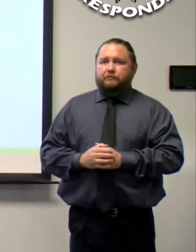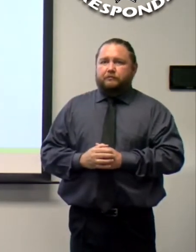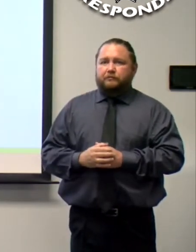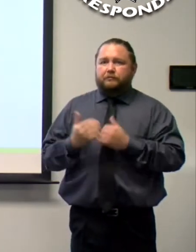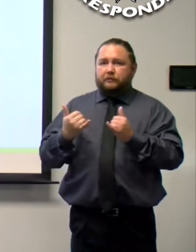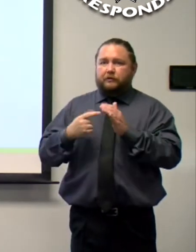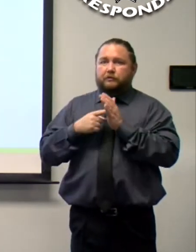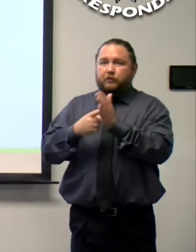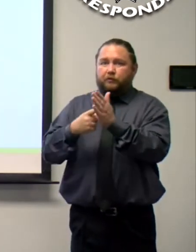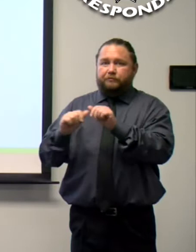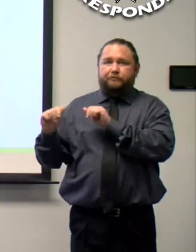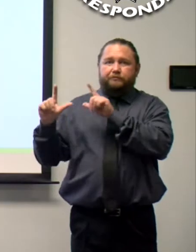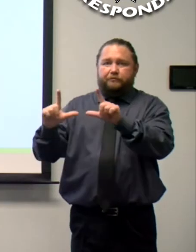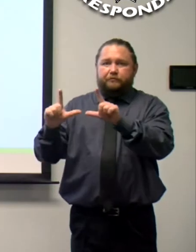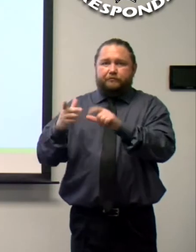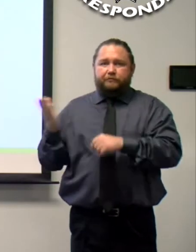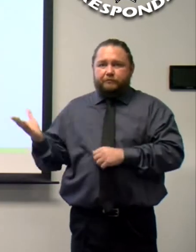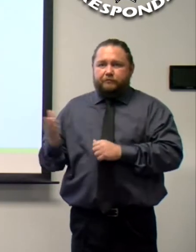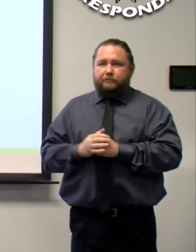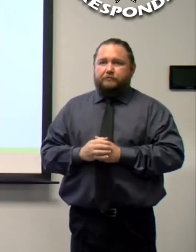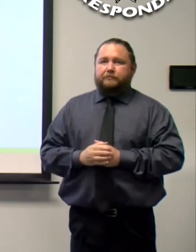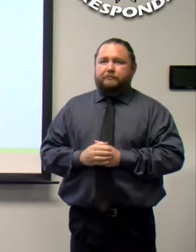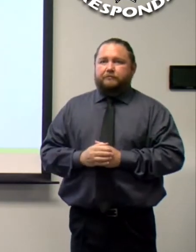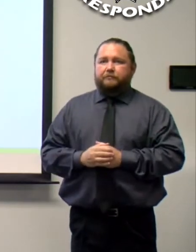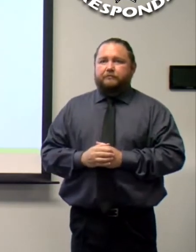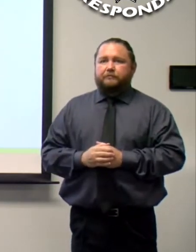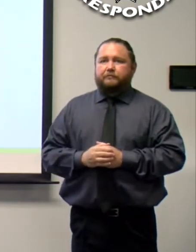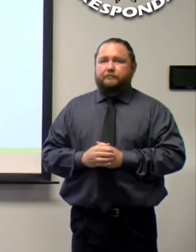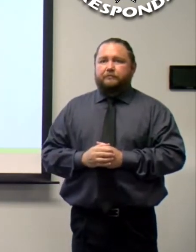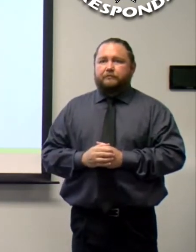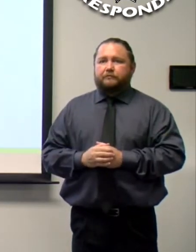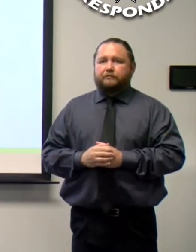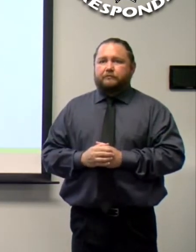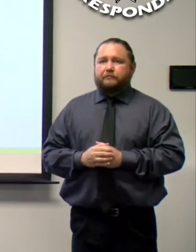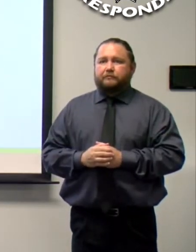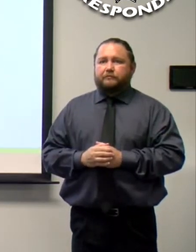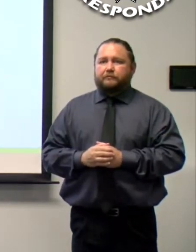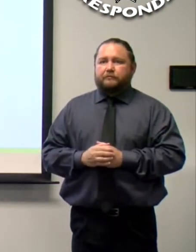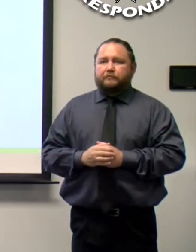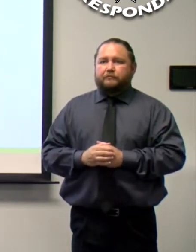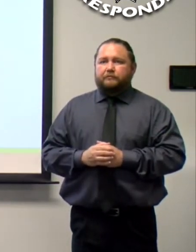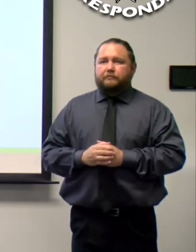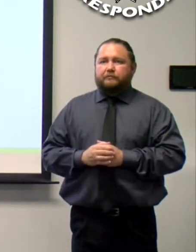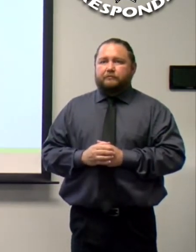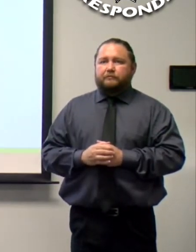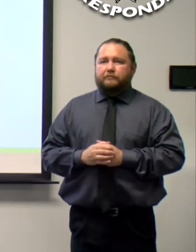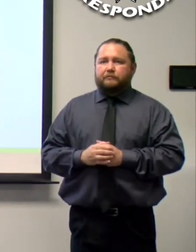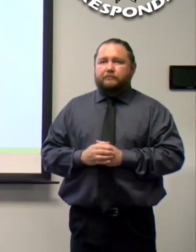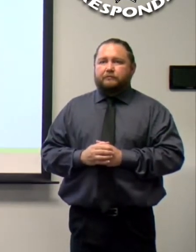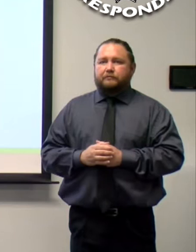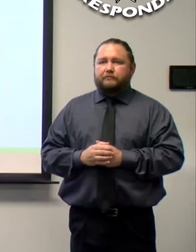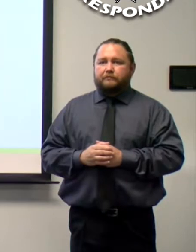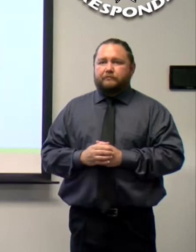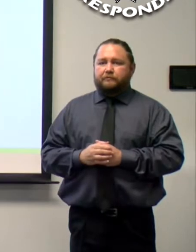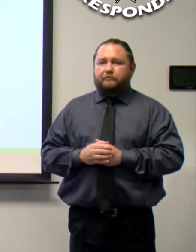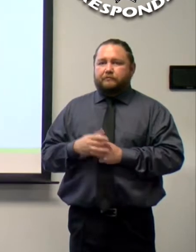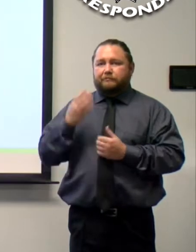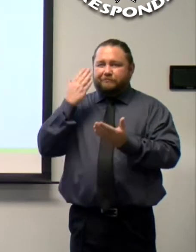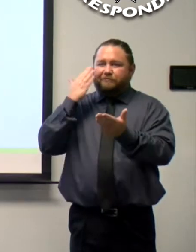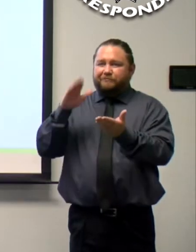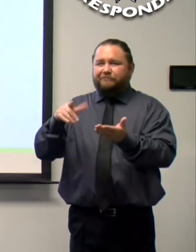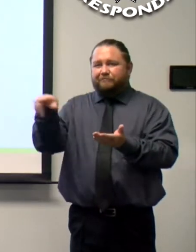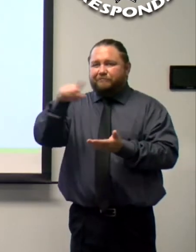slide. It just gives you an overview, things you've probably already seen. Worldwide, there's 6.4 million